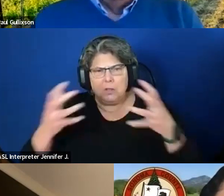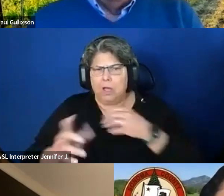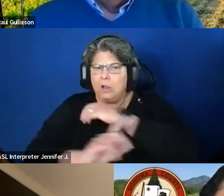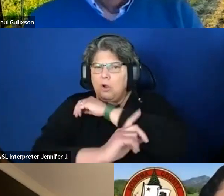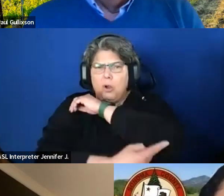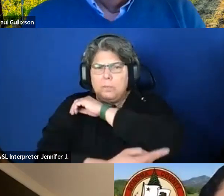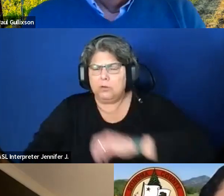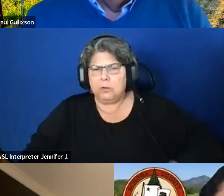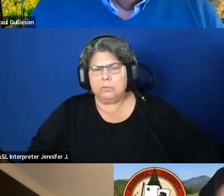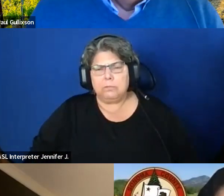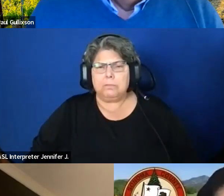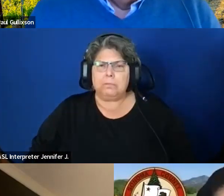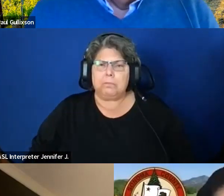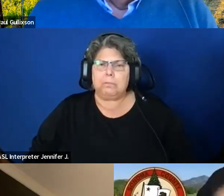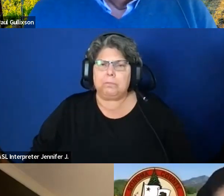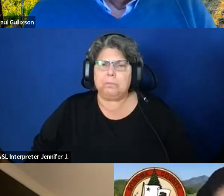Okay.